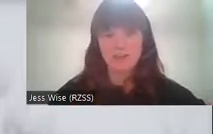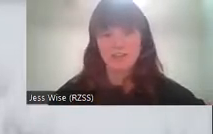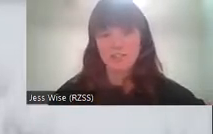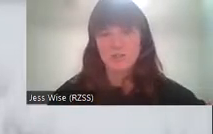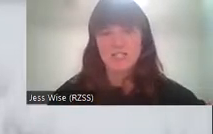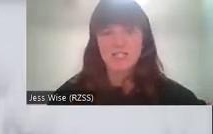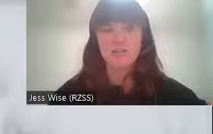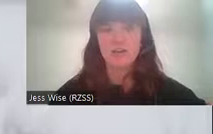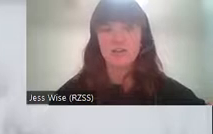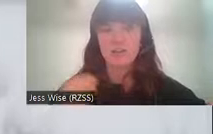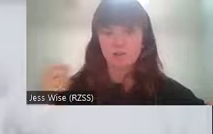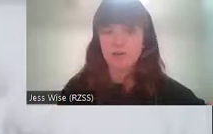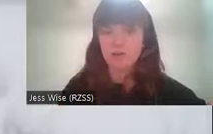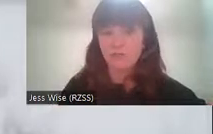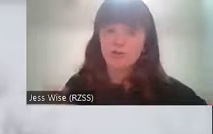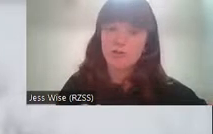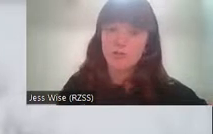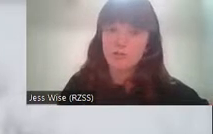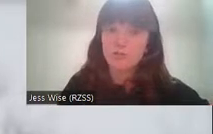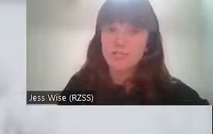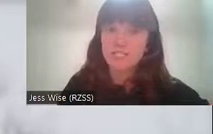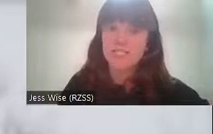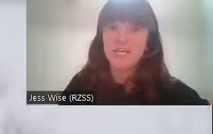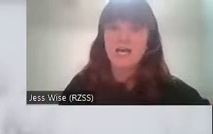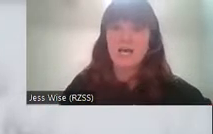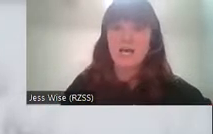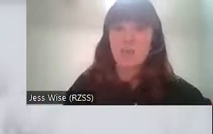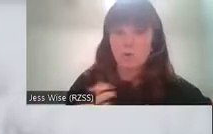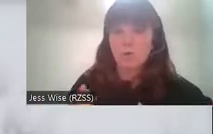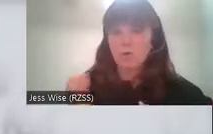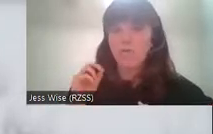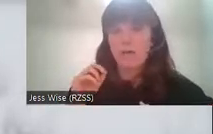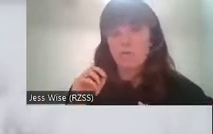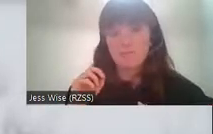bit further into ways that you can either grow your offering or the opportunities,